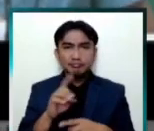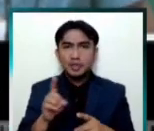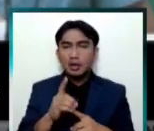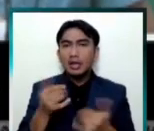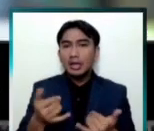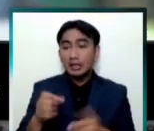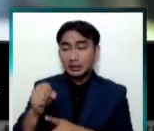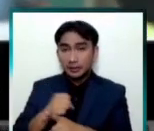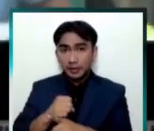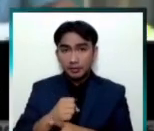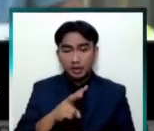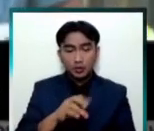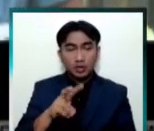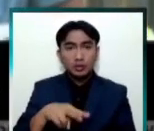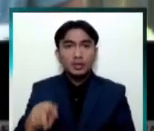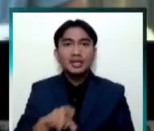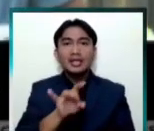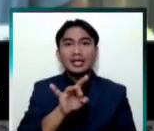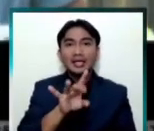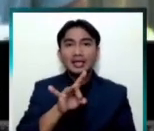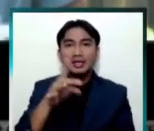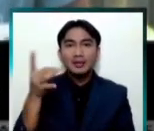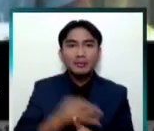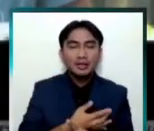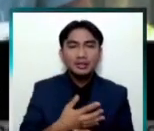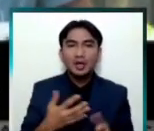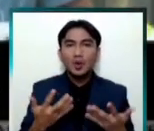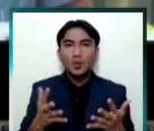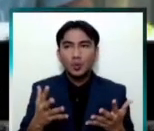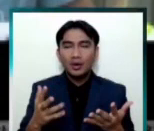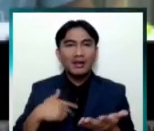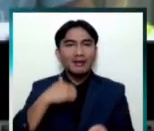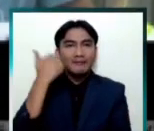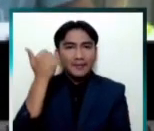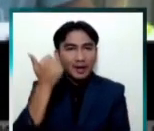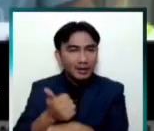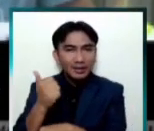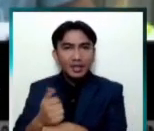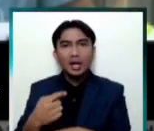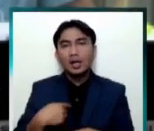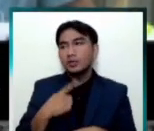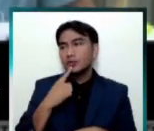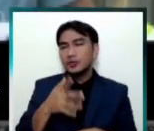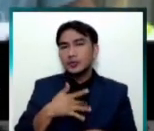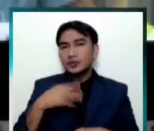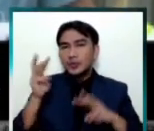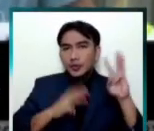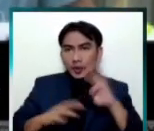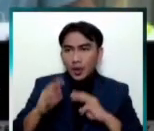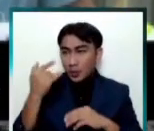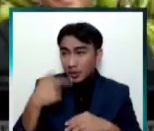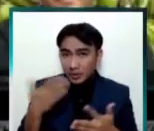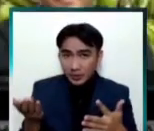September 2022. 18 months na wala ka pang nai-implement. Kaya ako nawo-worry. Bakit? Pinipigil nyo ba